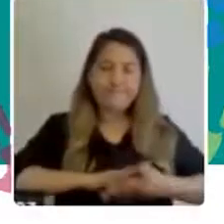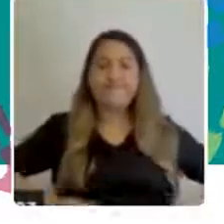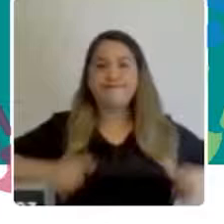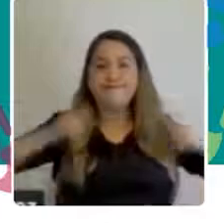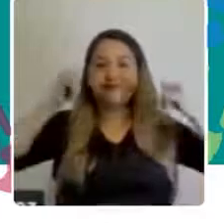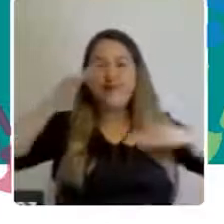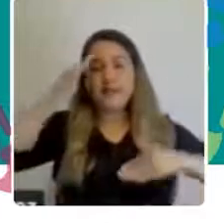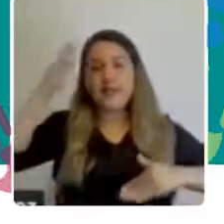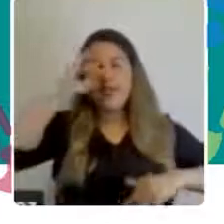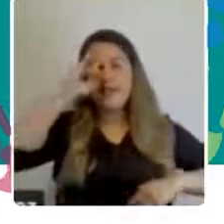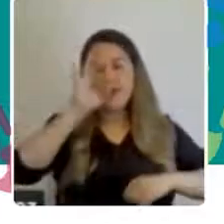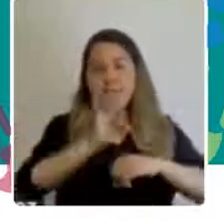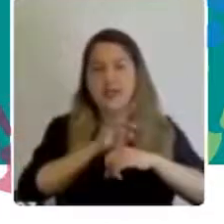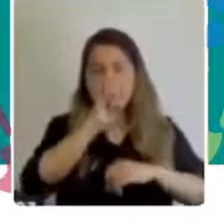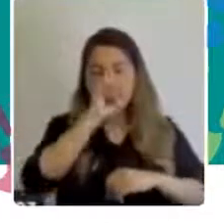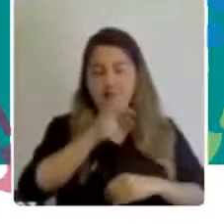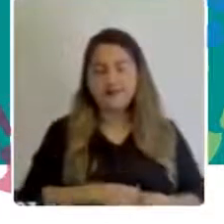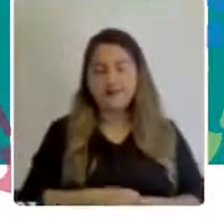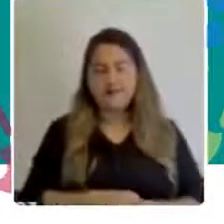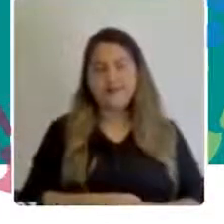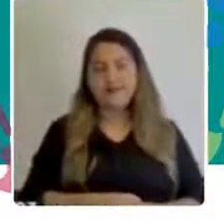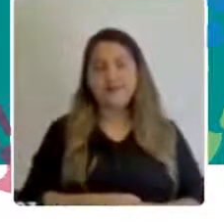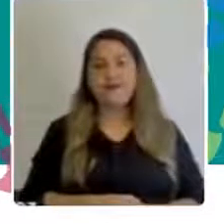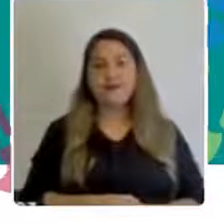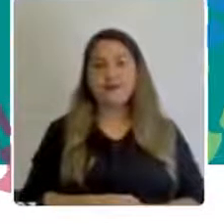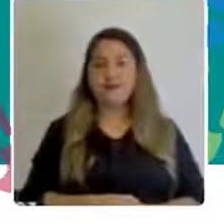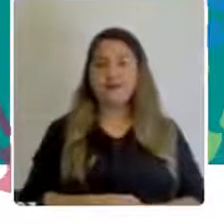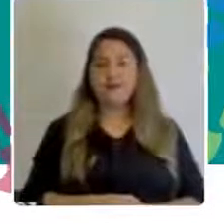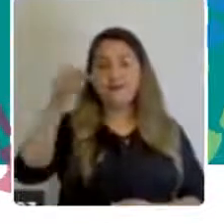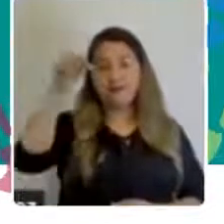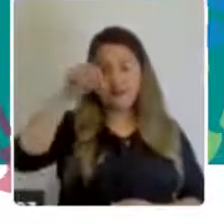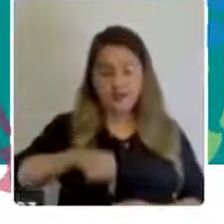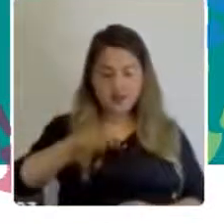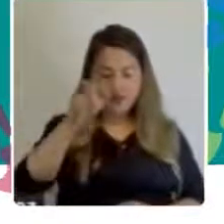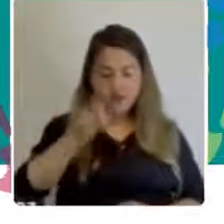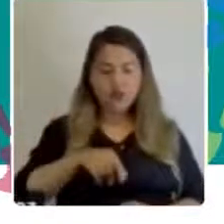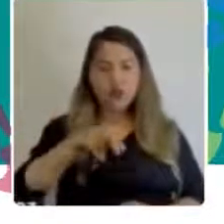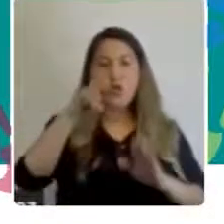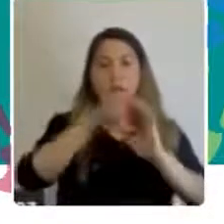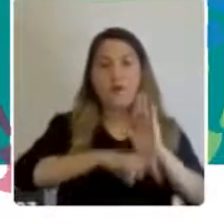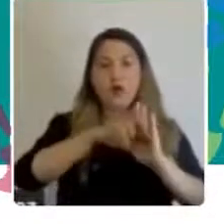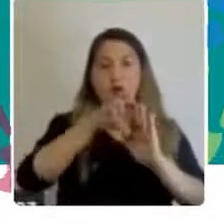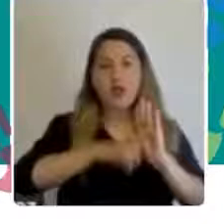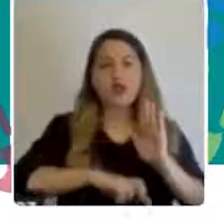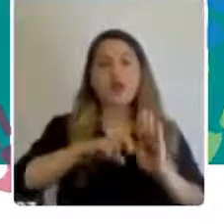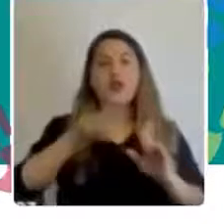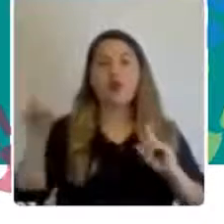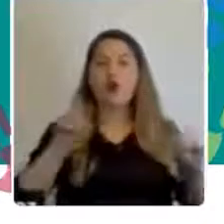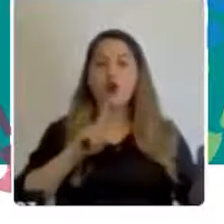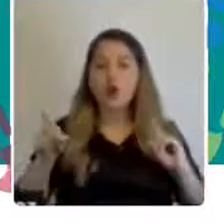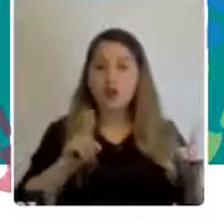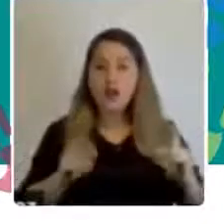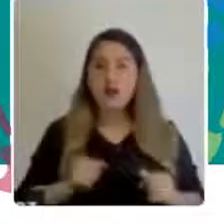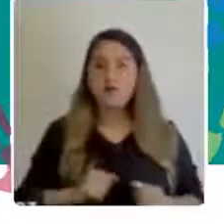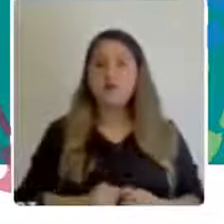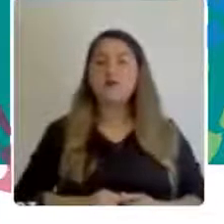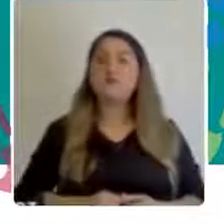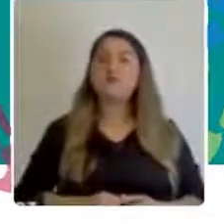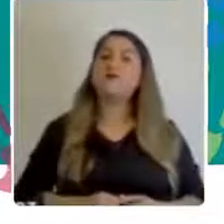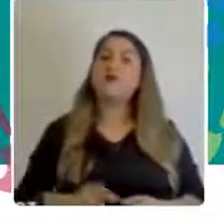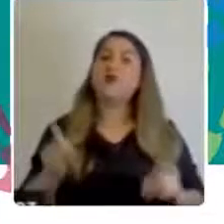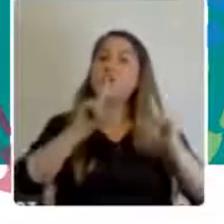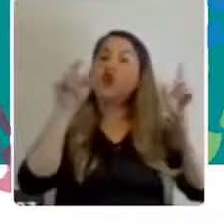we coordinated. So Europlan, I mentioned, but I don't have time now to go through. I would like really to underline